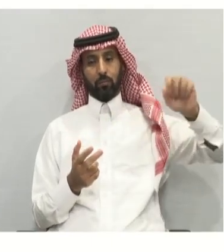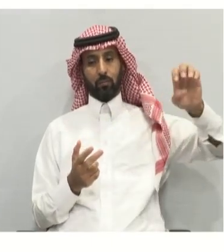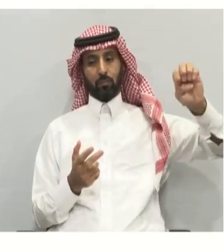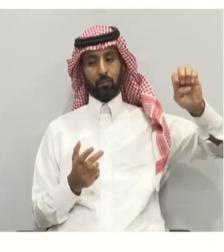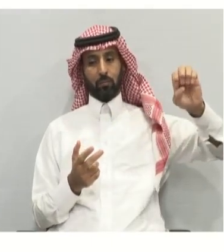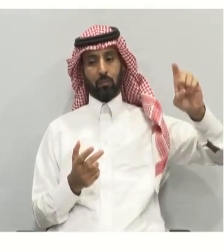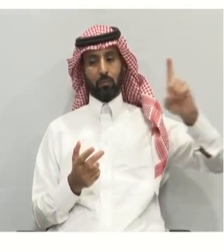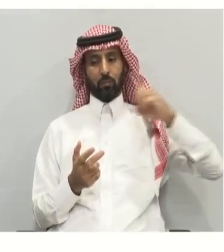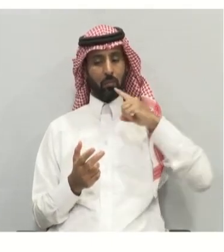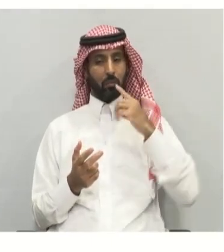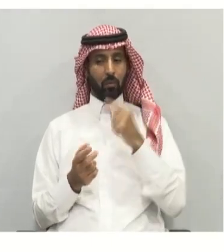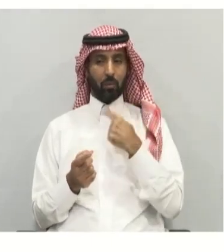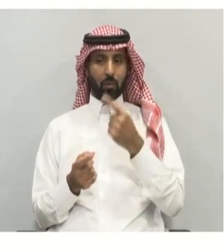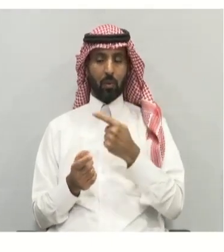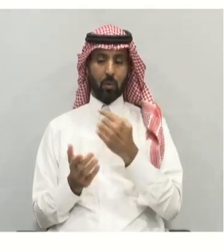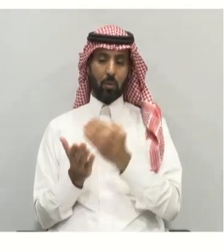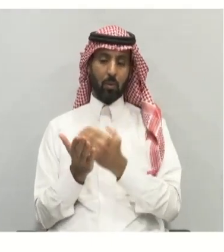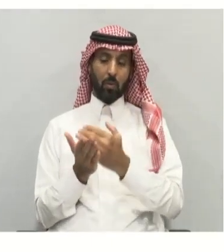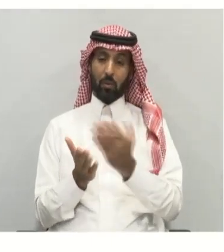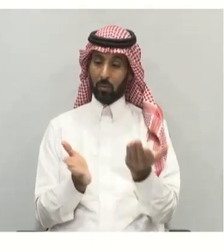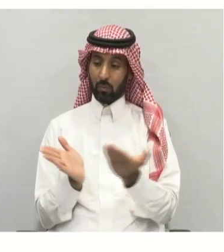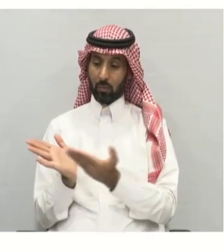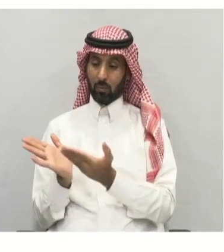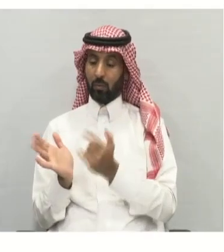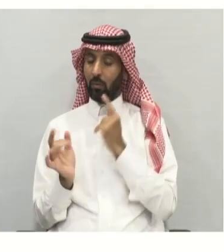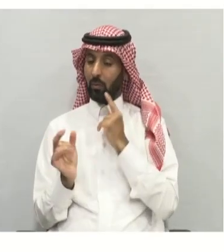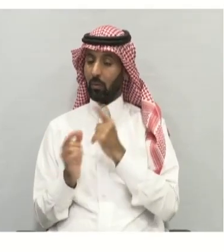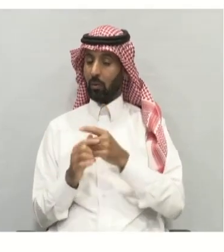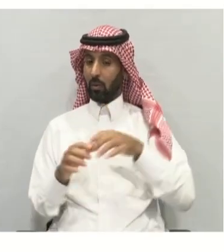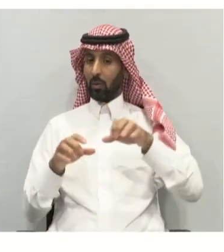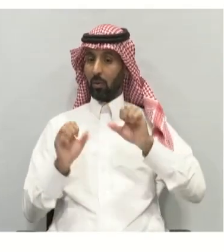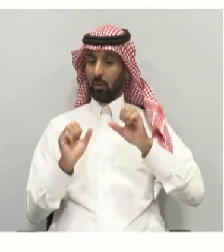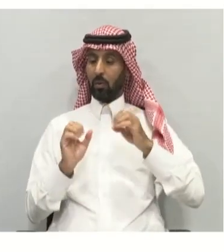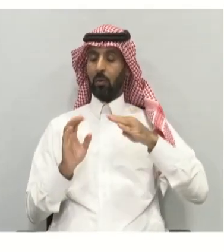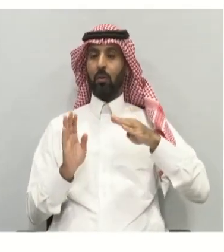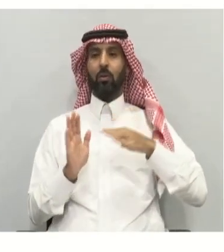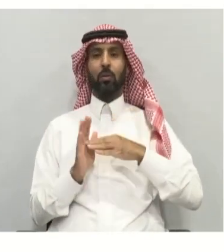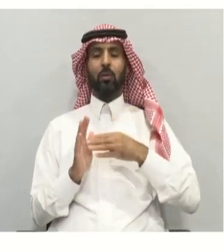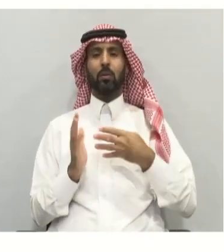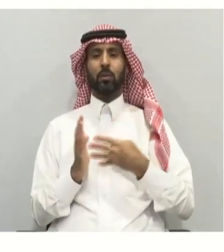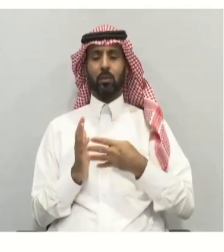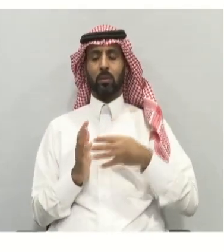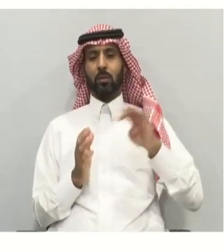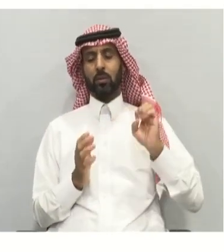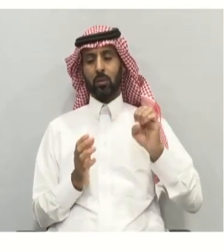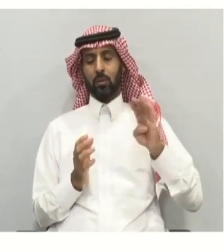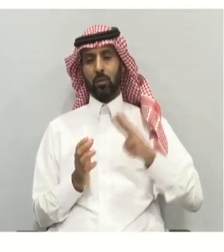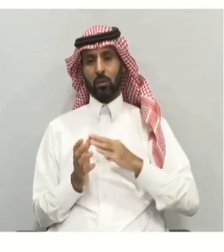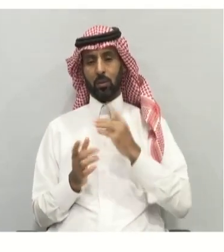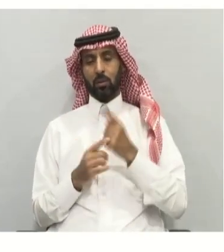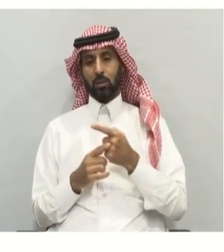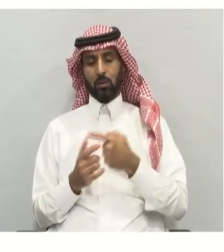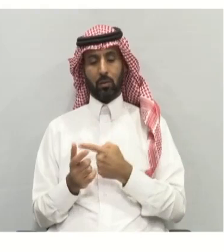Amr trying to invite Said to the graduation party of his cousin,